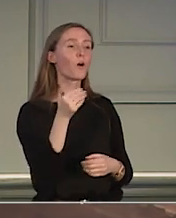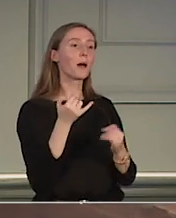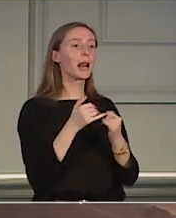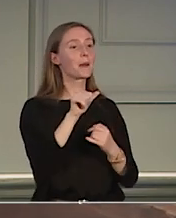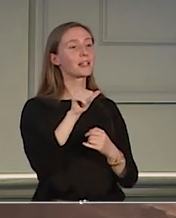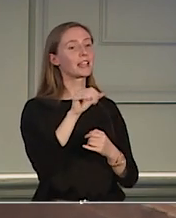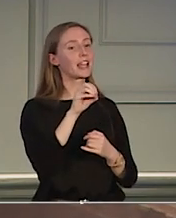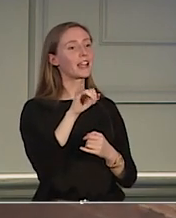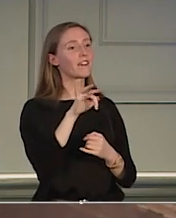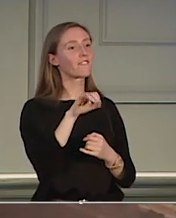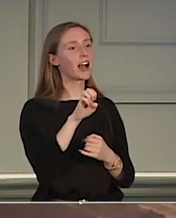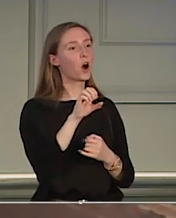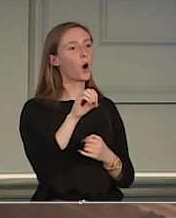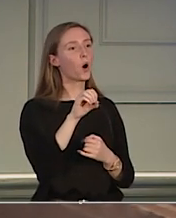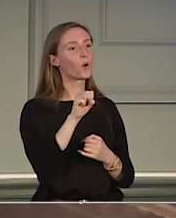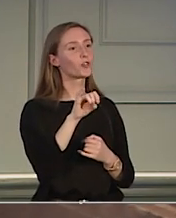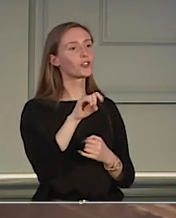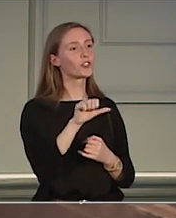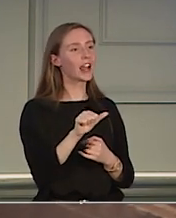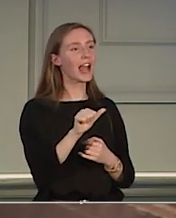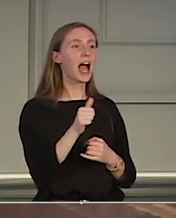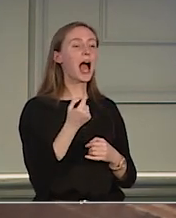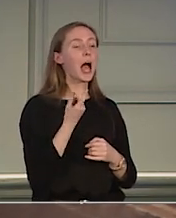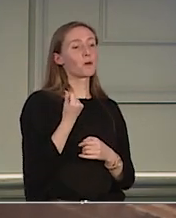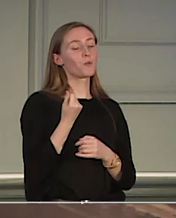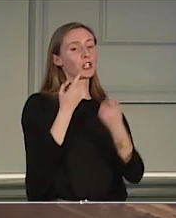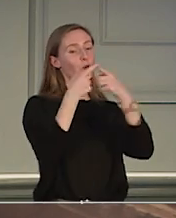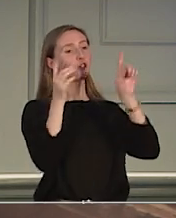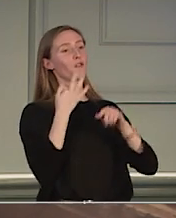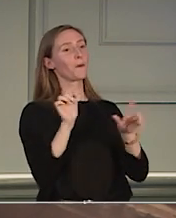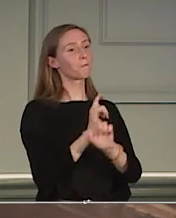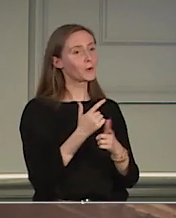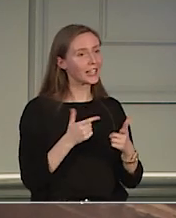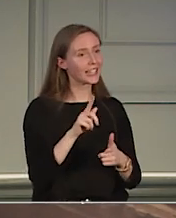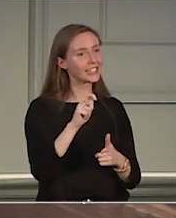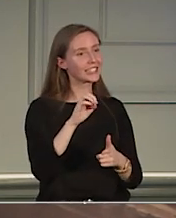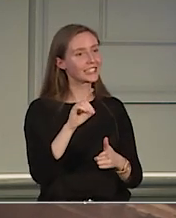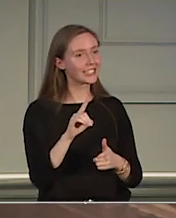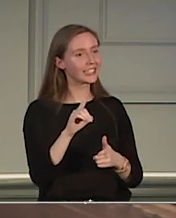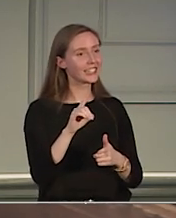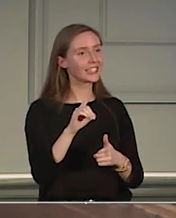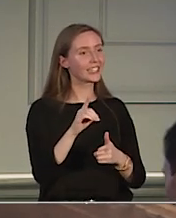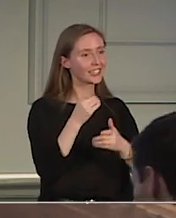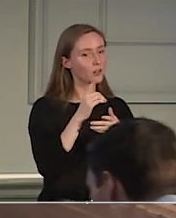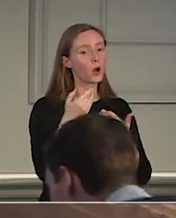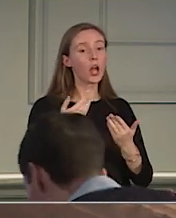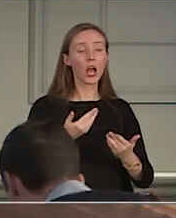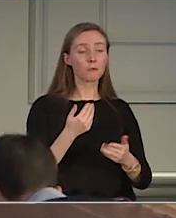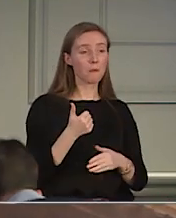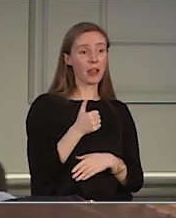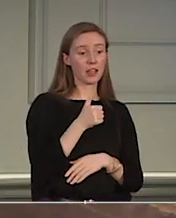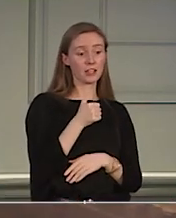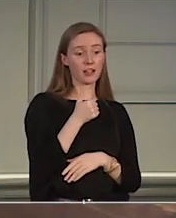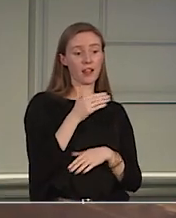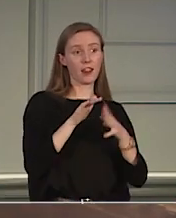O'Shea, and I'm a recent graduate of music from Trinity College, Dublin. As part of my senior sophomore year, I completed a Capstone Project,